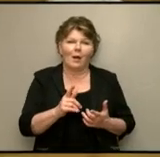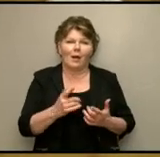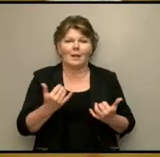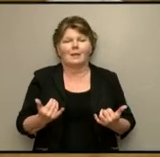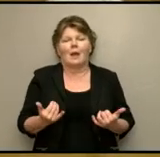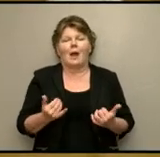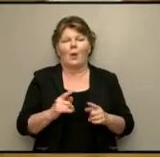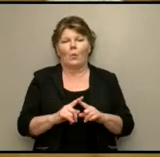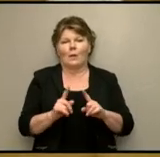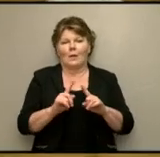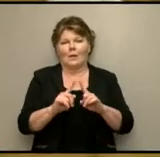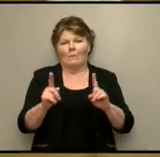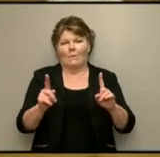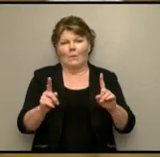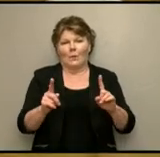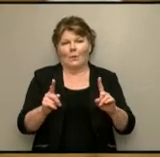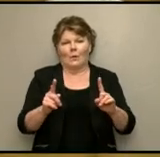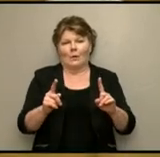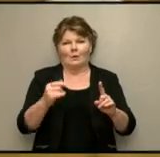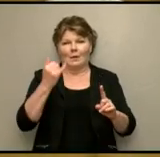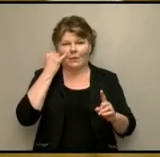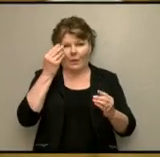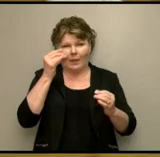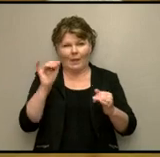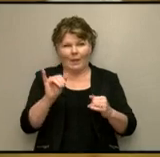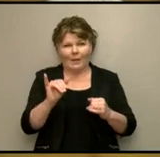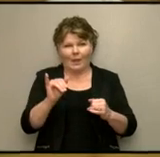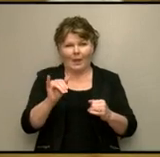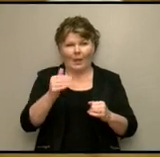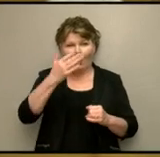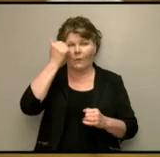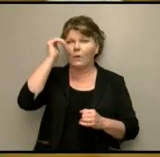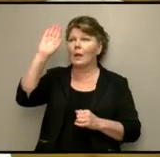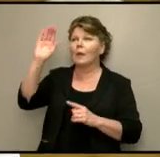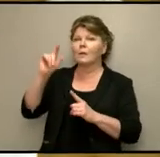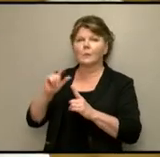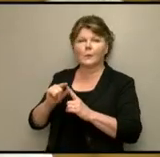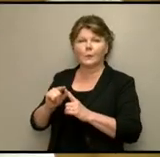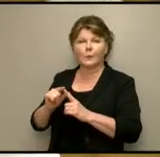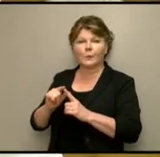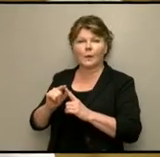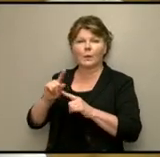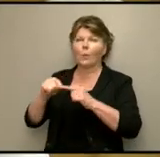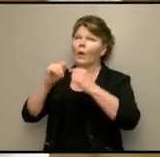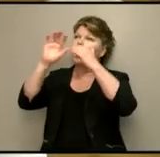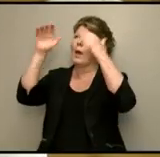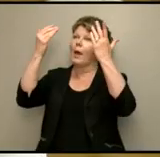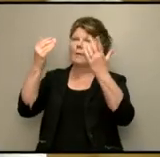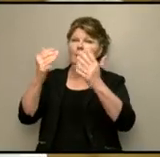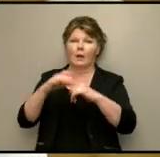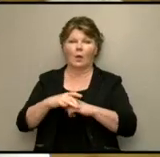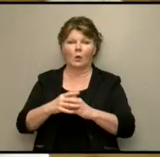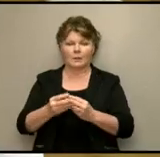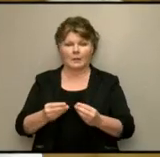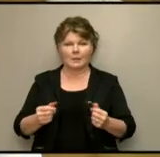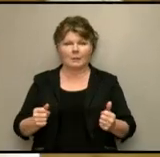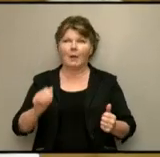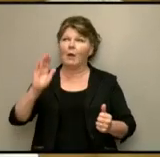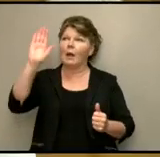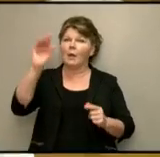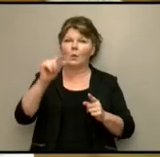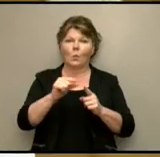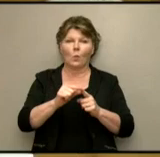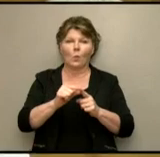now. If we think like that, we forget Jesus' words, that even when heaven and earth disappear, his